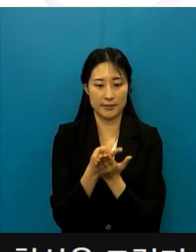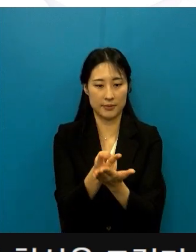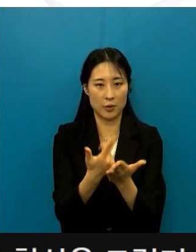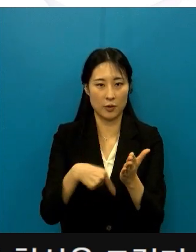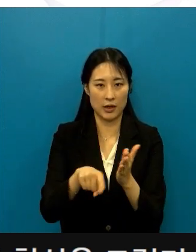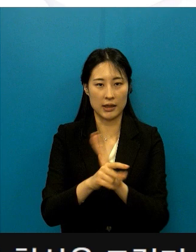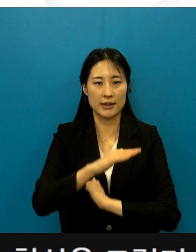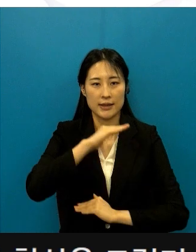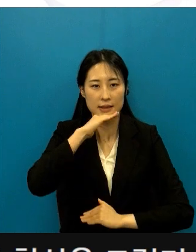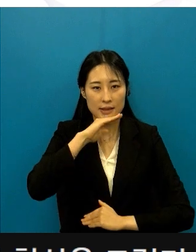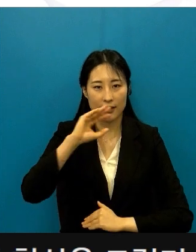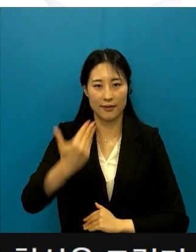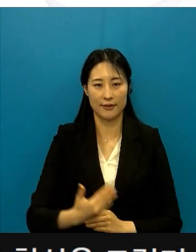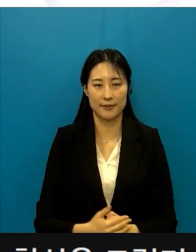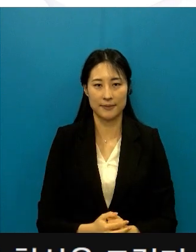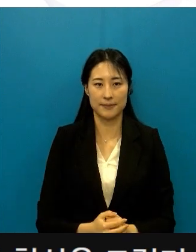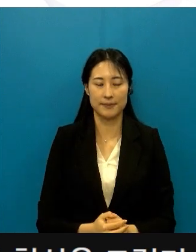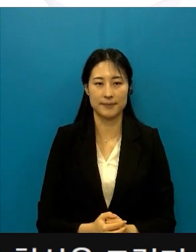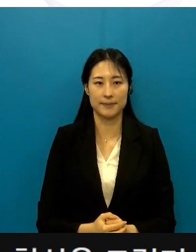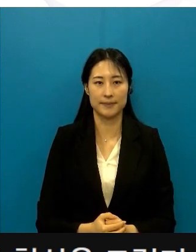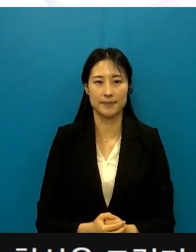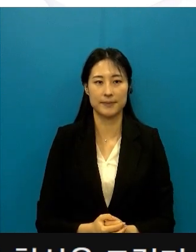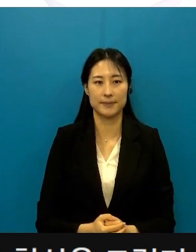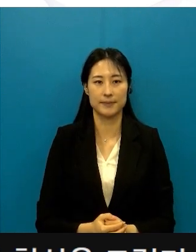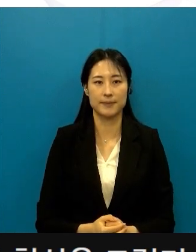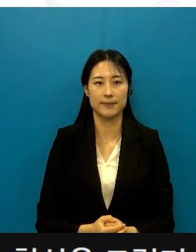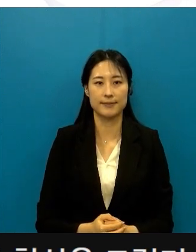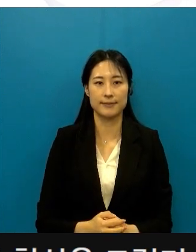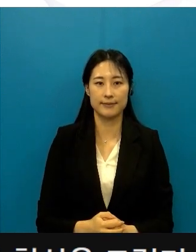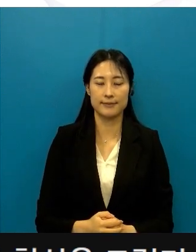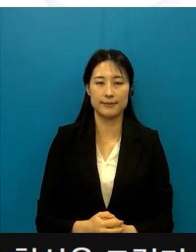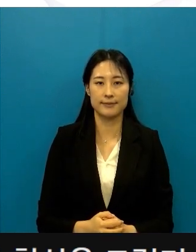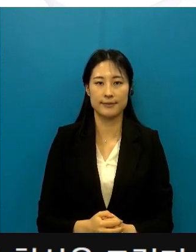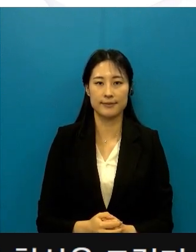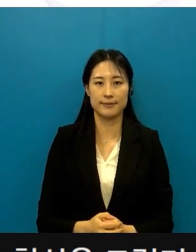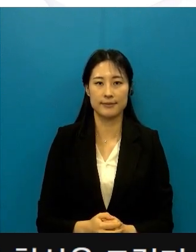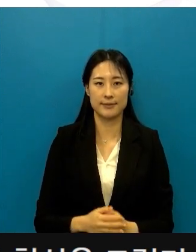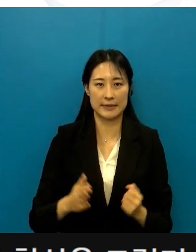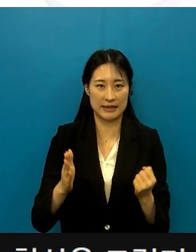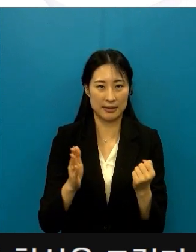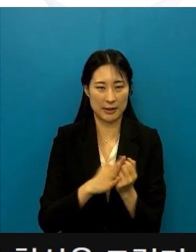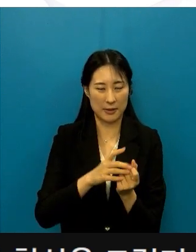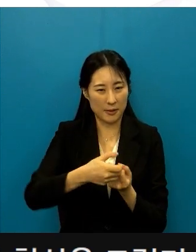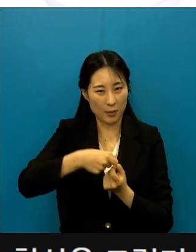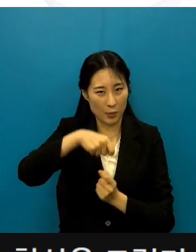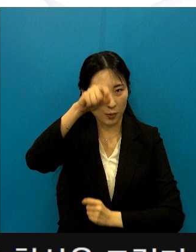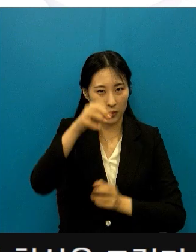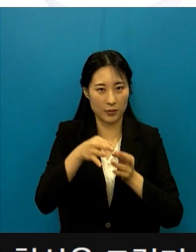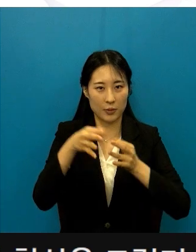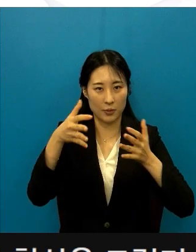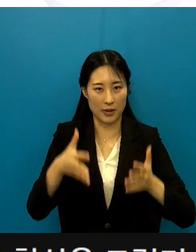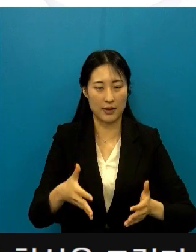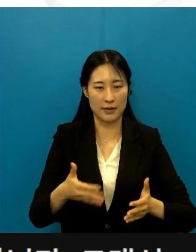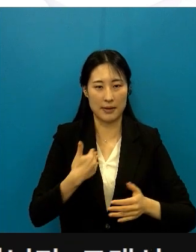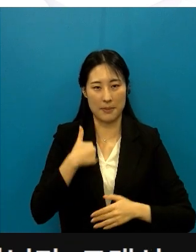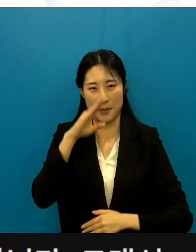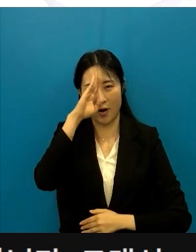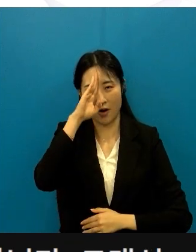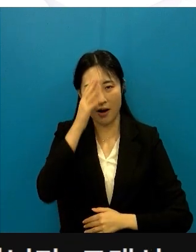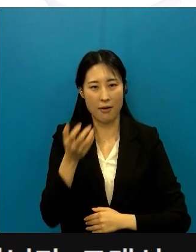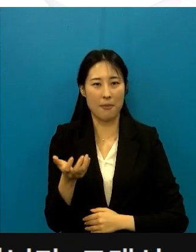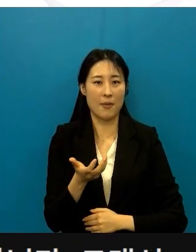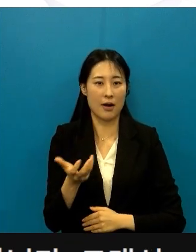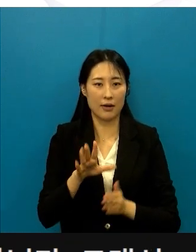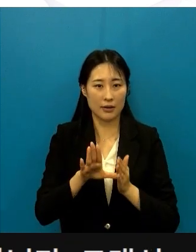of a terminal illness, they have to ask to be transferred to a hospice, and then they have to hope